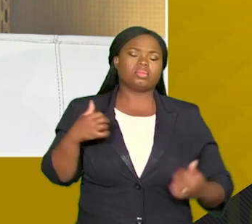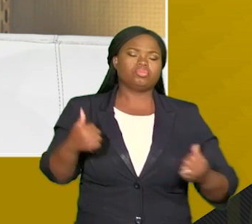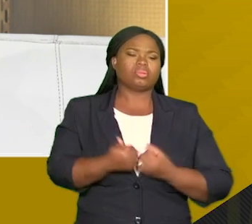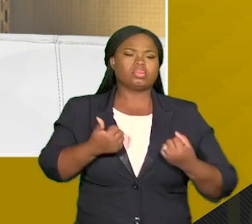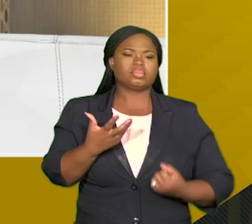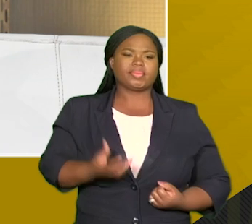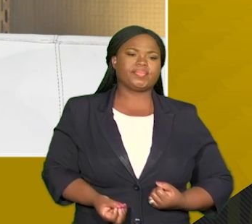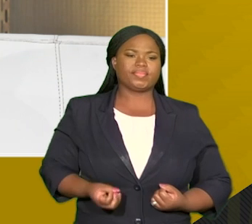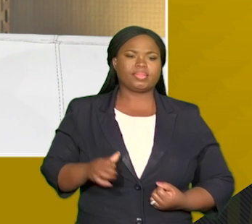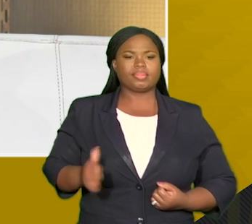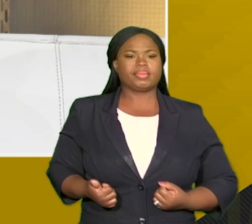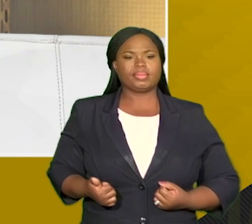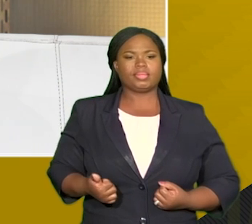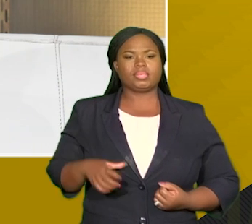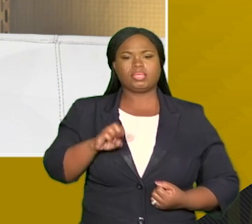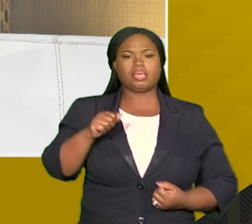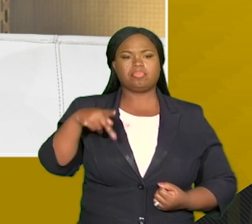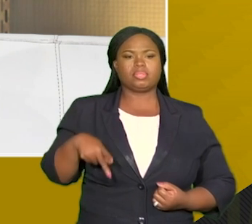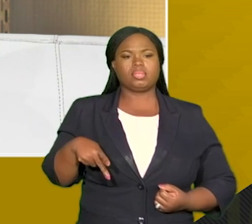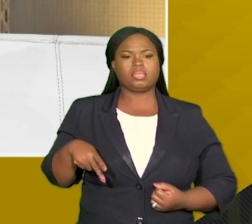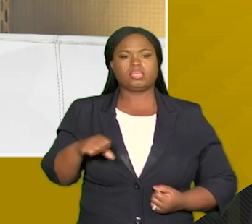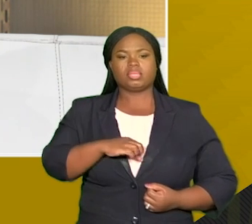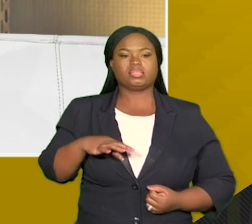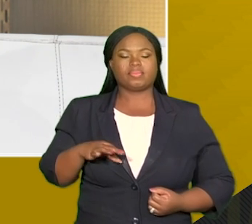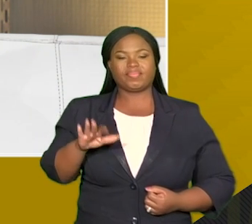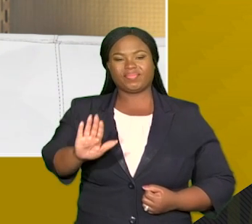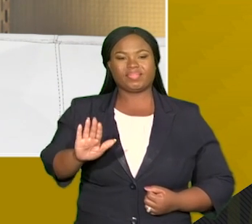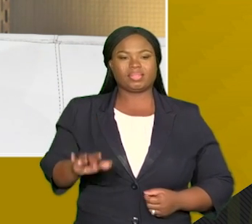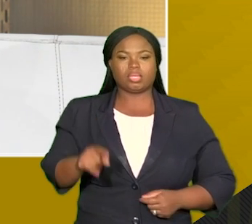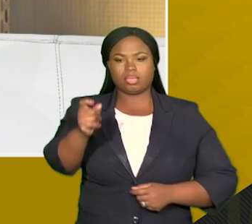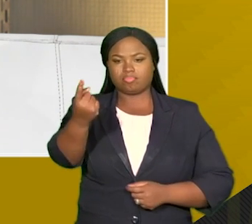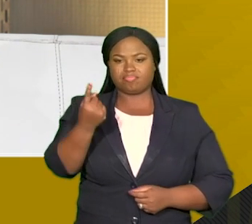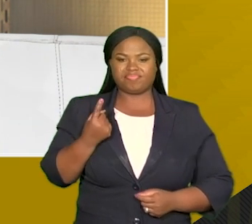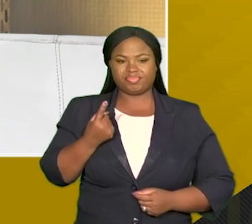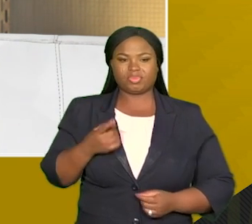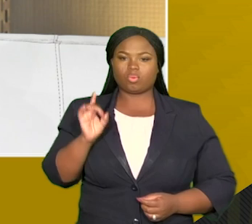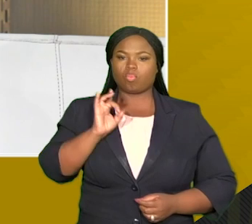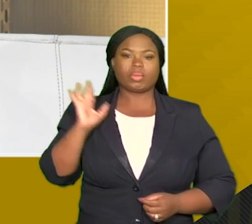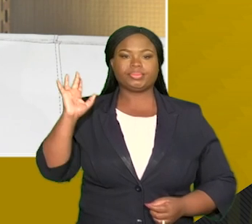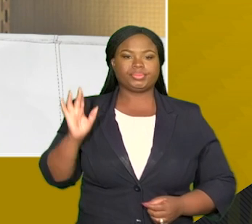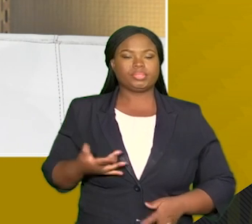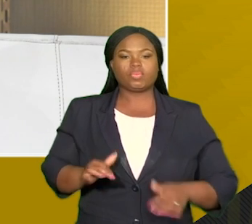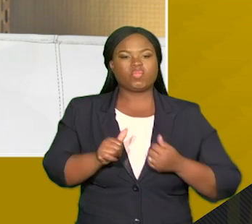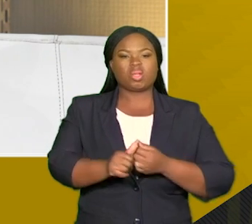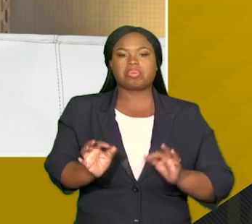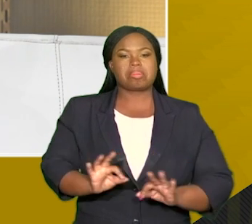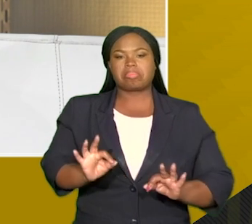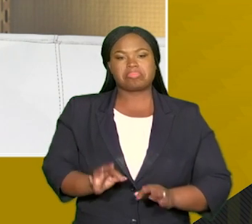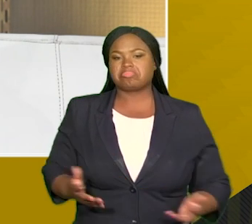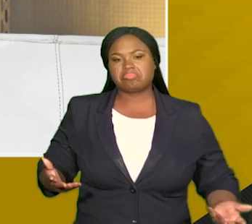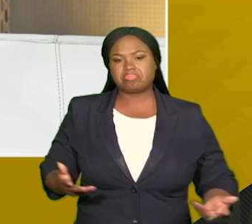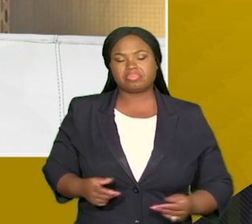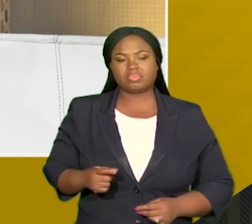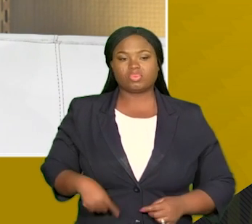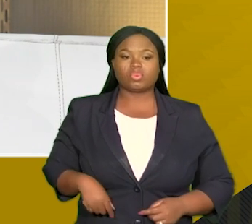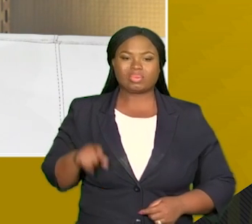challenges, you would have an EAP employee assistant coming to see you just once, and they don't follow up on your case as well. That